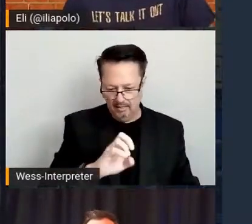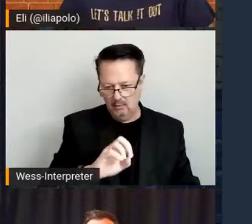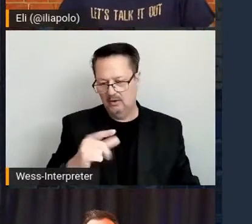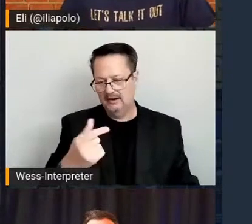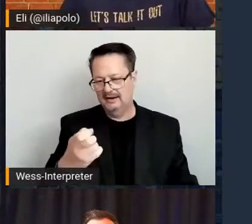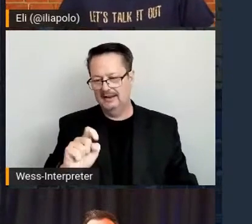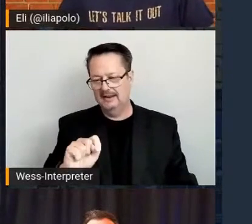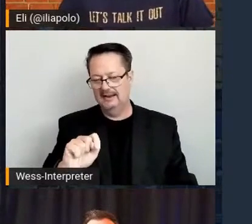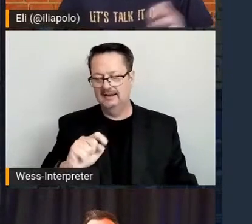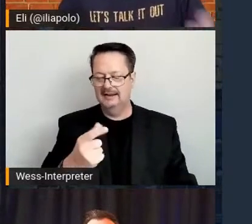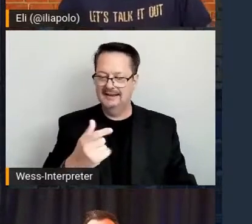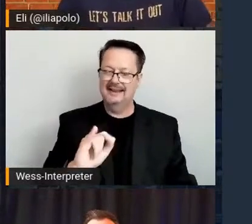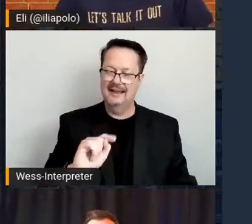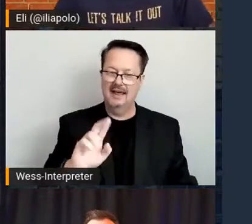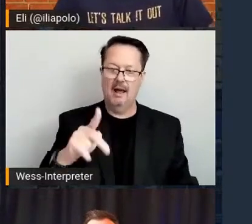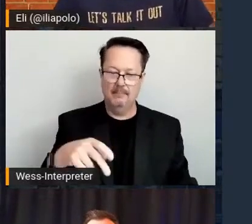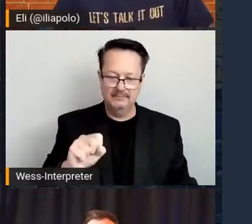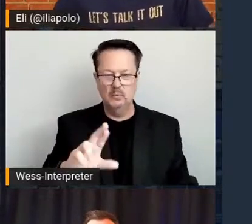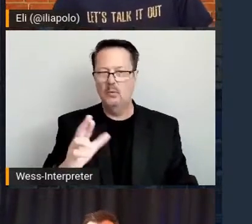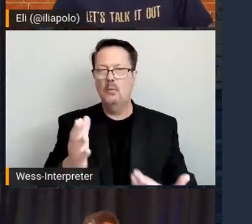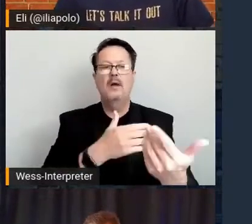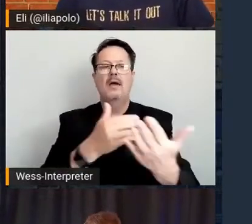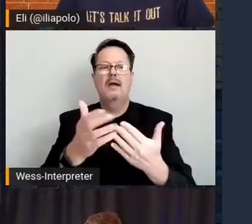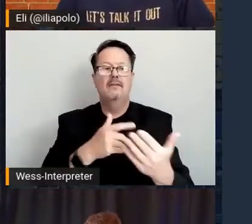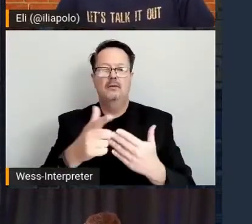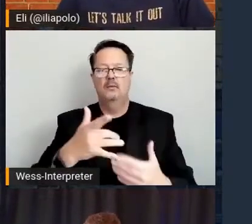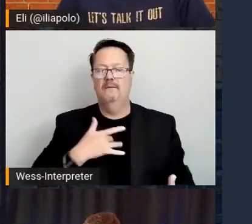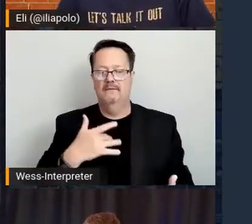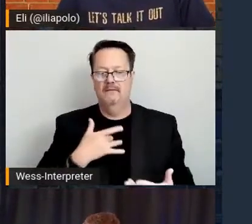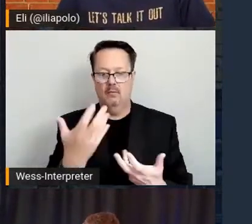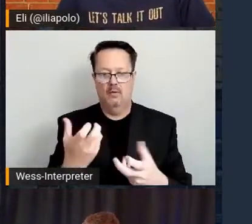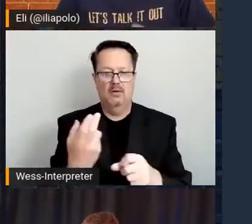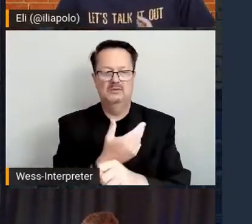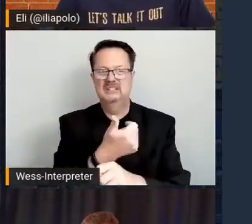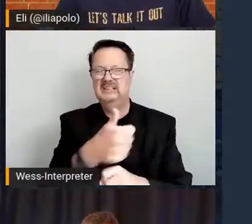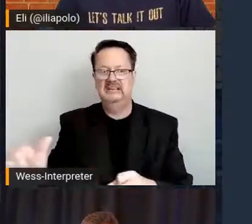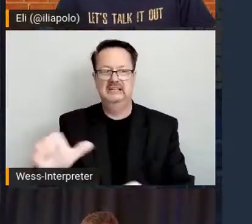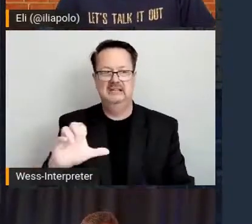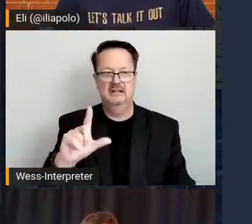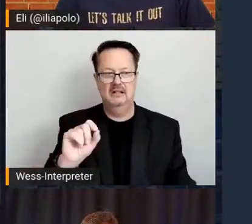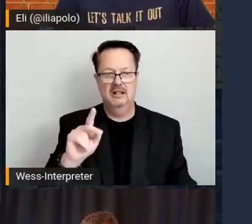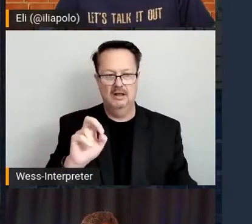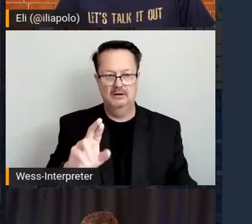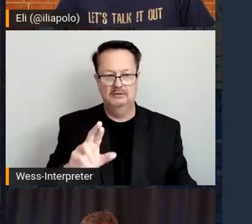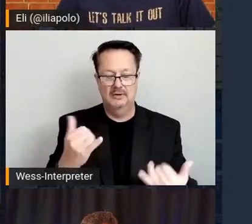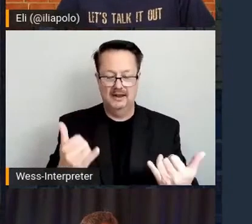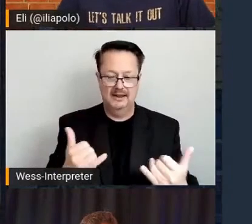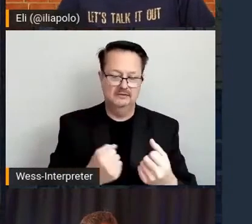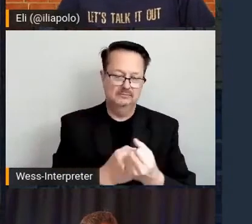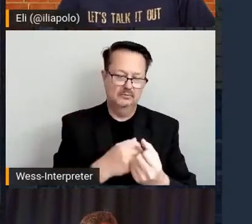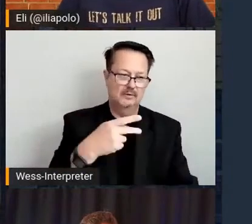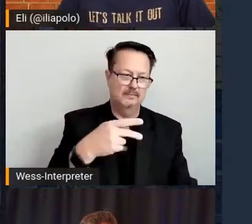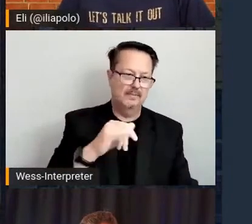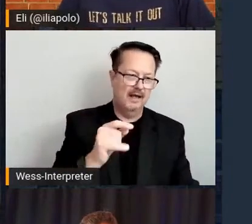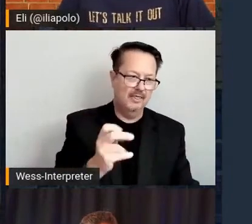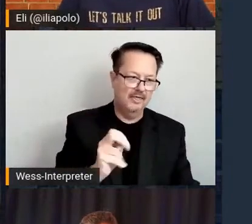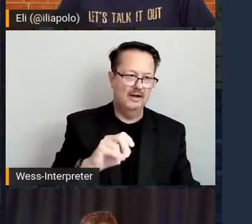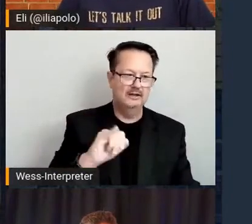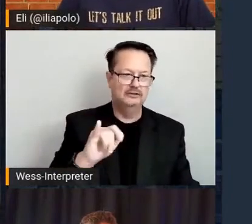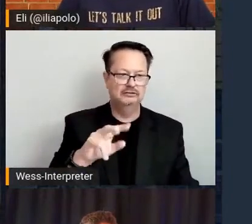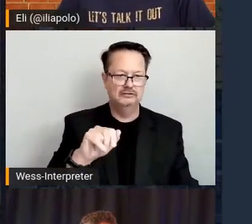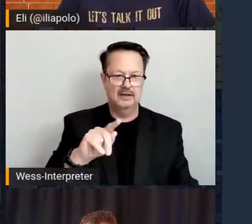way you see fit on any cluster. And CDK8s currently supports Python, JavaScript, TypeScript, and